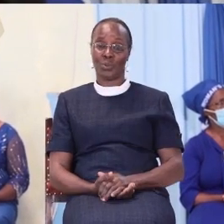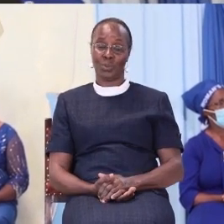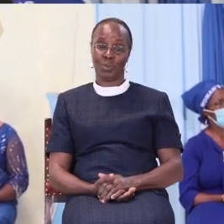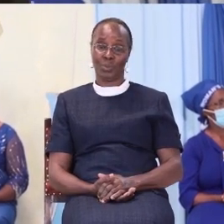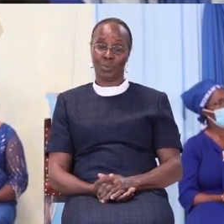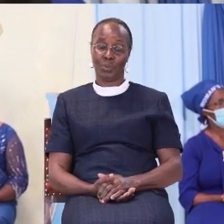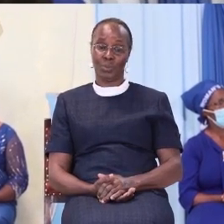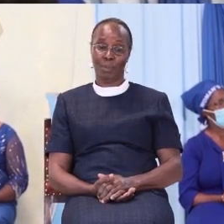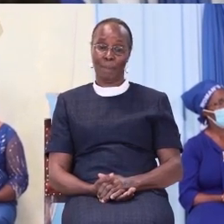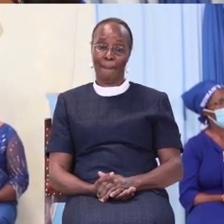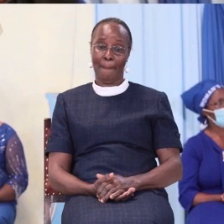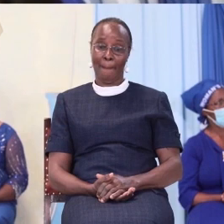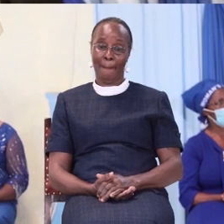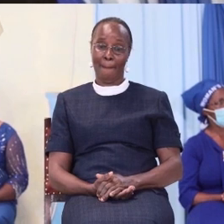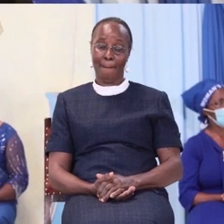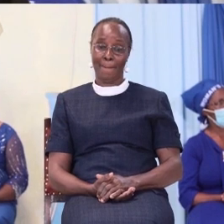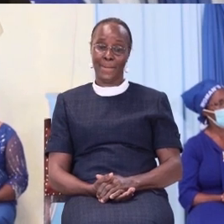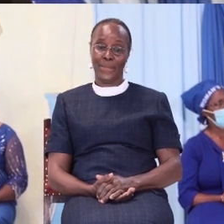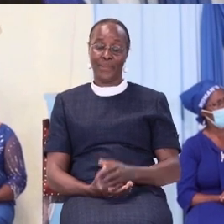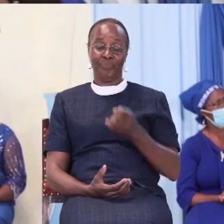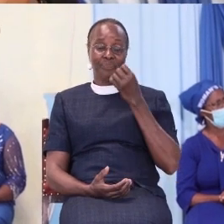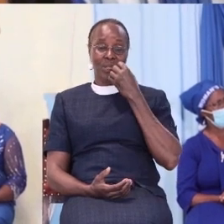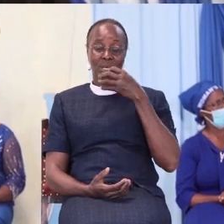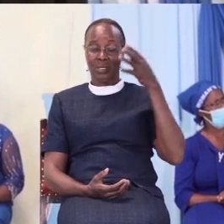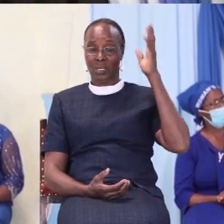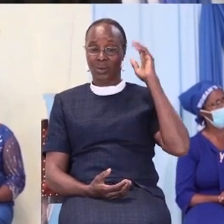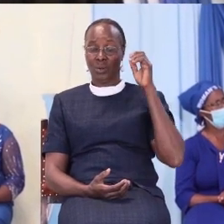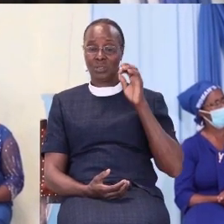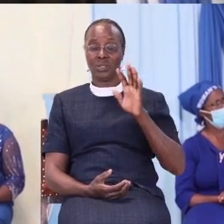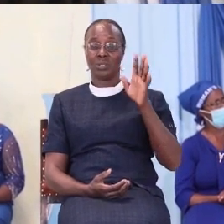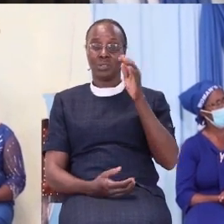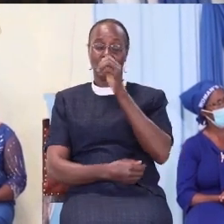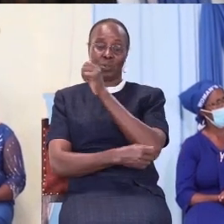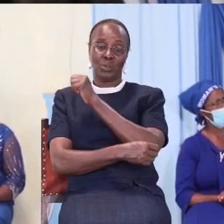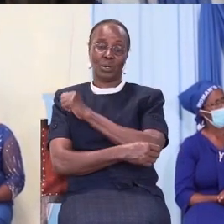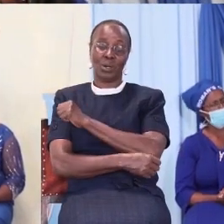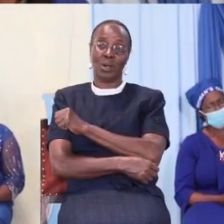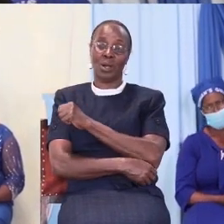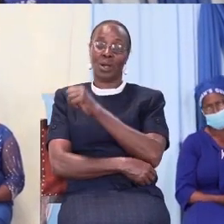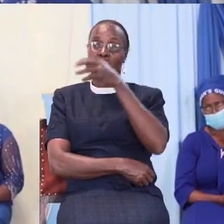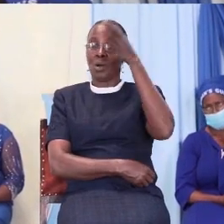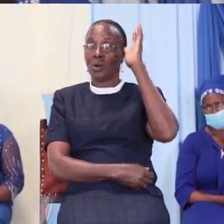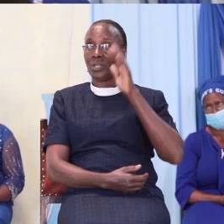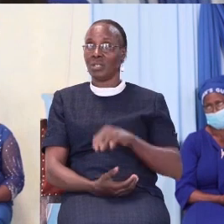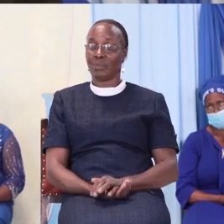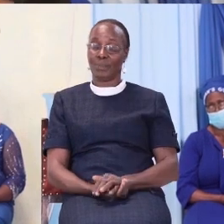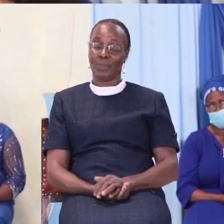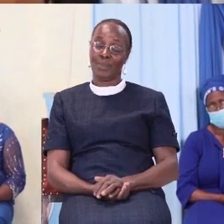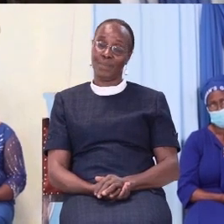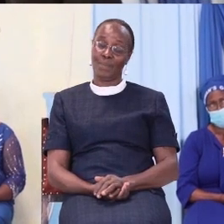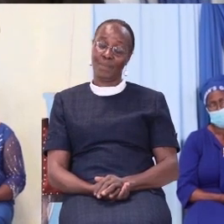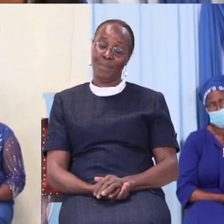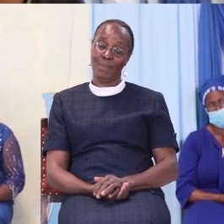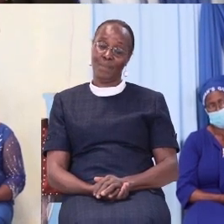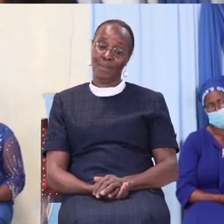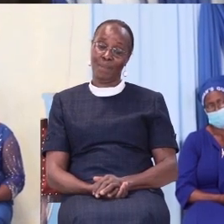fire, as the Lord, you are God. And I want to say it again, he